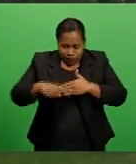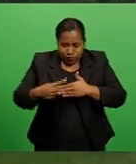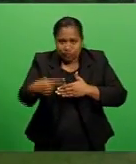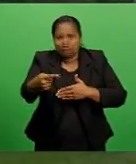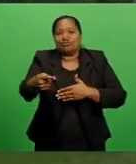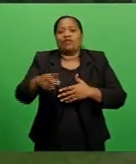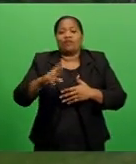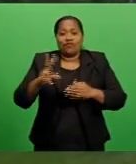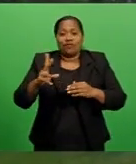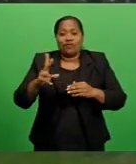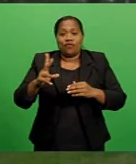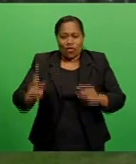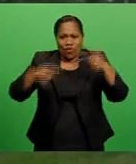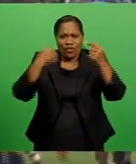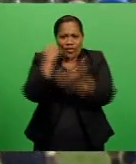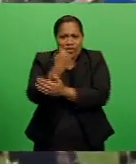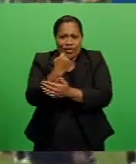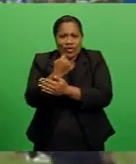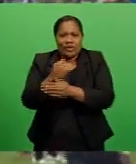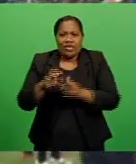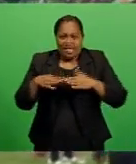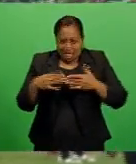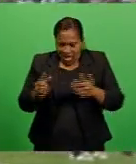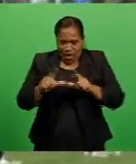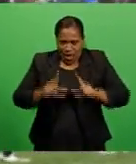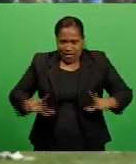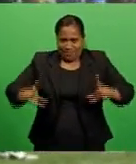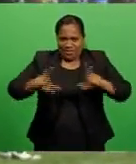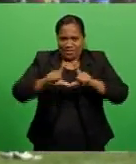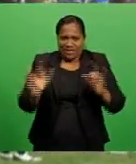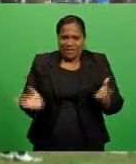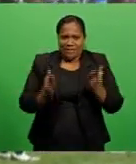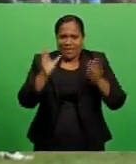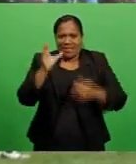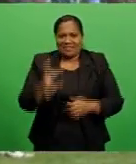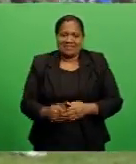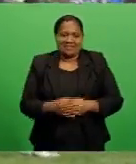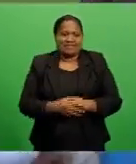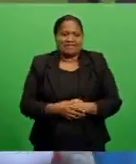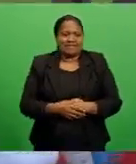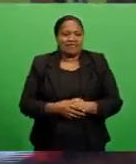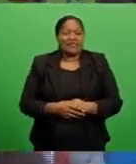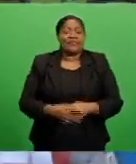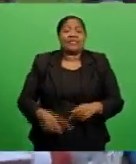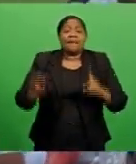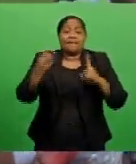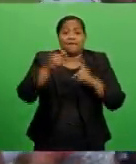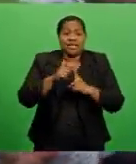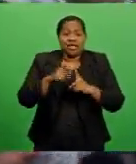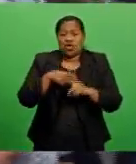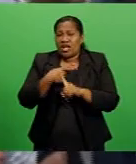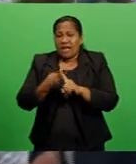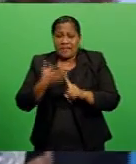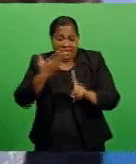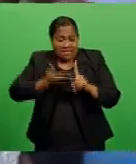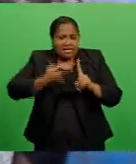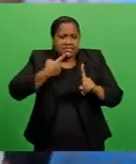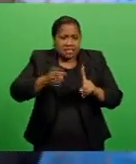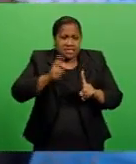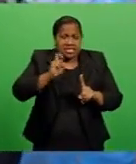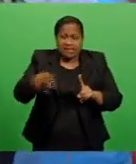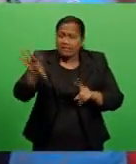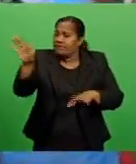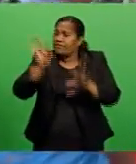Cup. We are breeding our players locally. Team Secretary Petero Kaveni says if they start recruiting from other